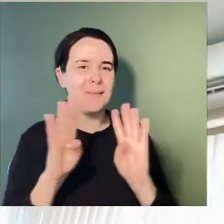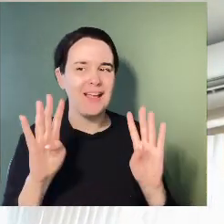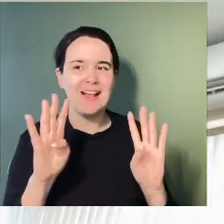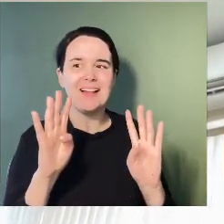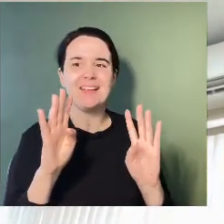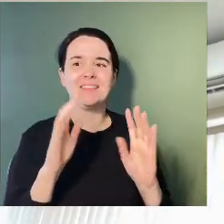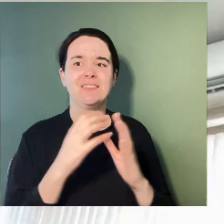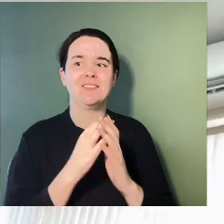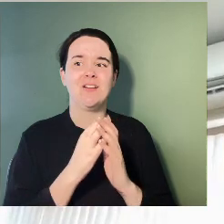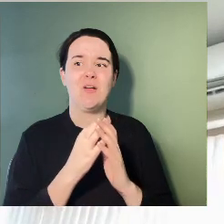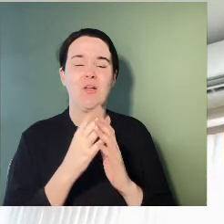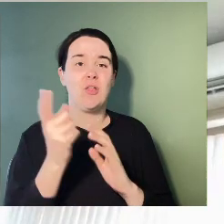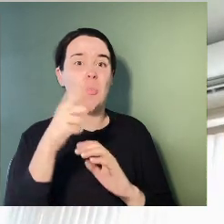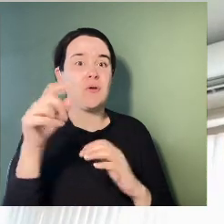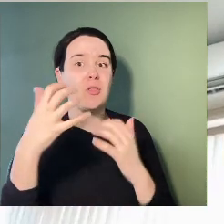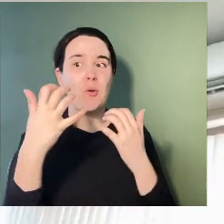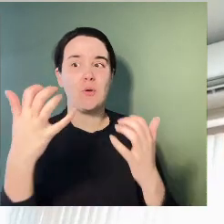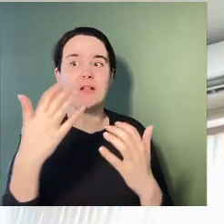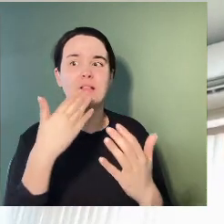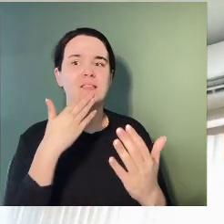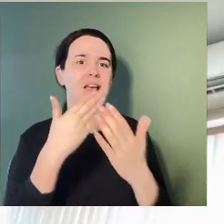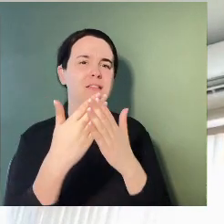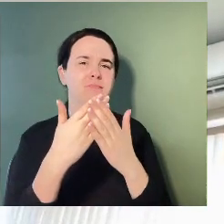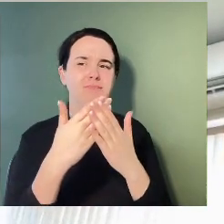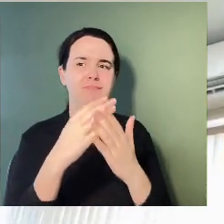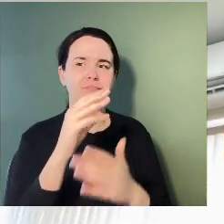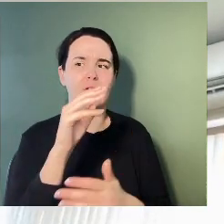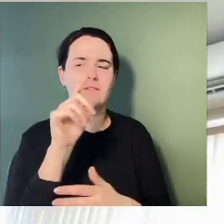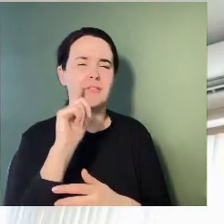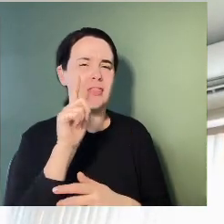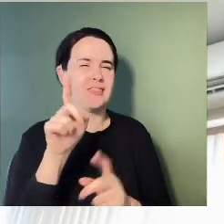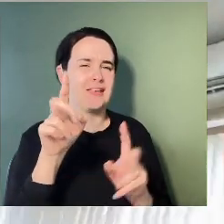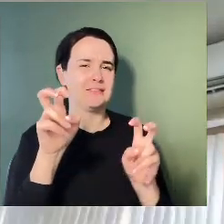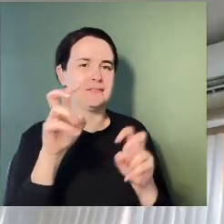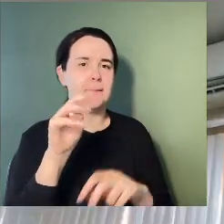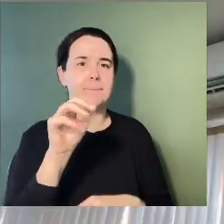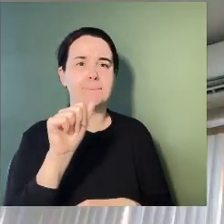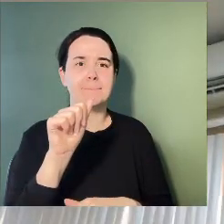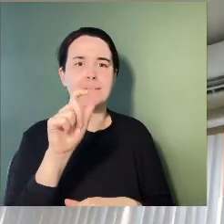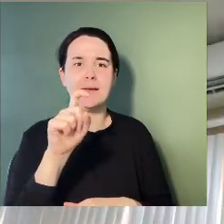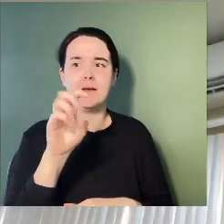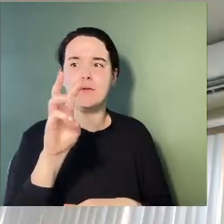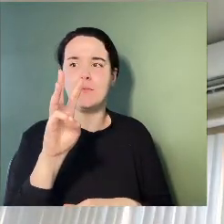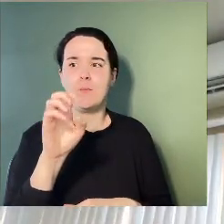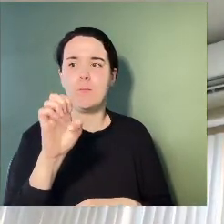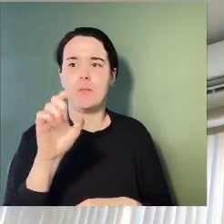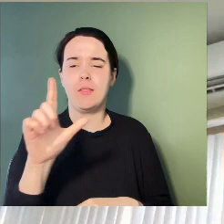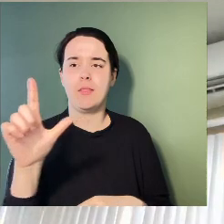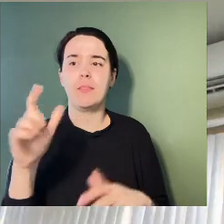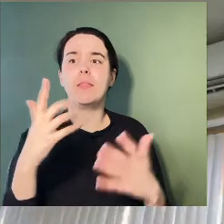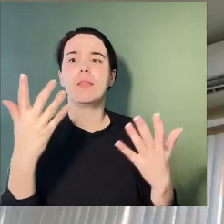in the audience. So thanks for that, Maxwell. The next question, and